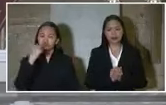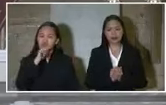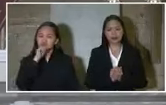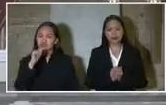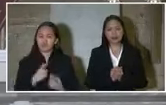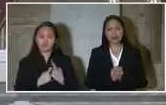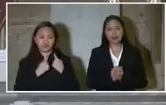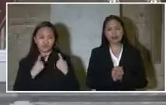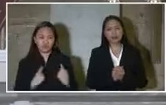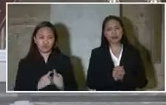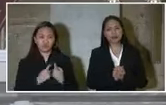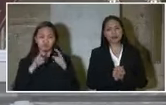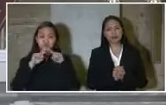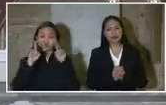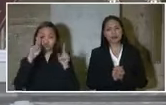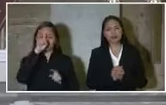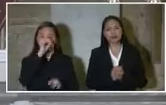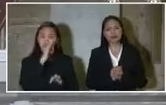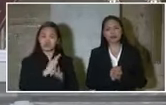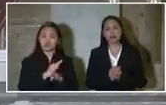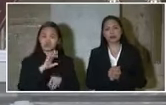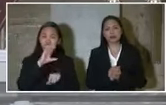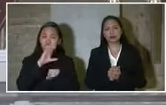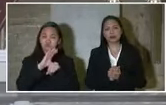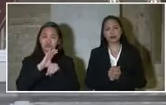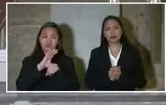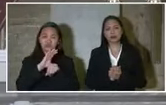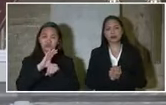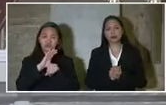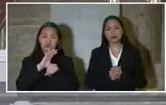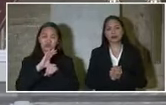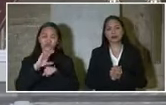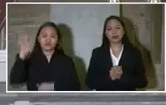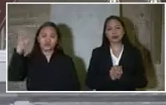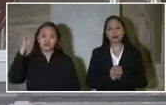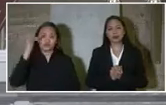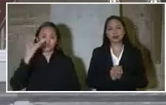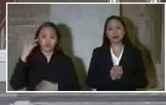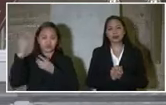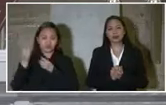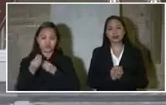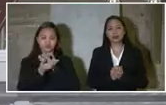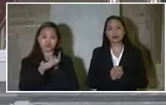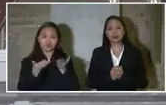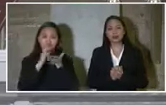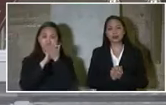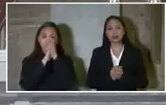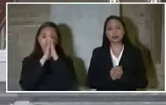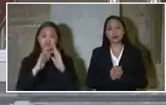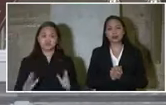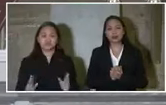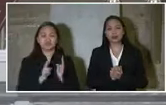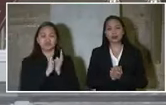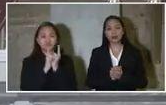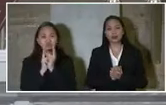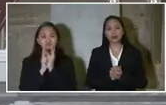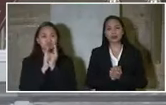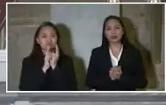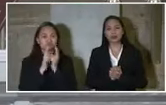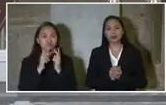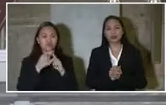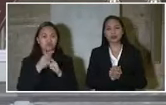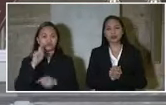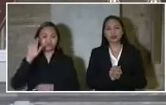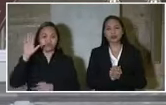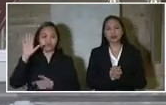not on our sins, but on the faith of your church, and graciously grant her peace and unity